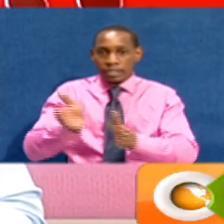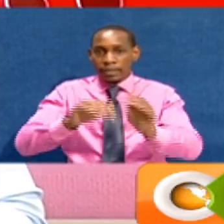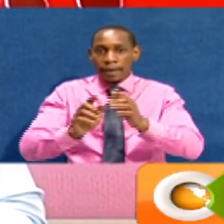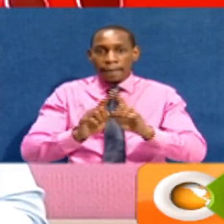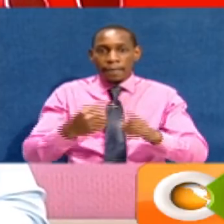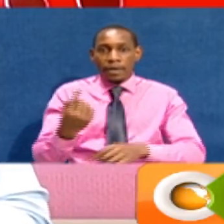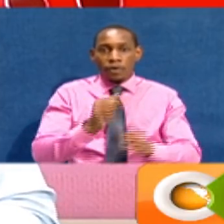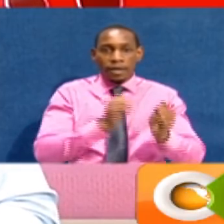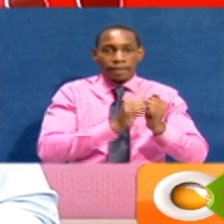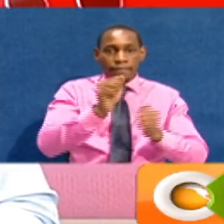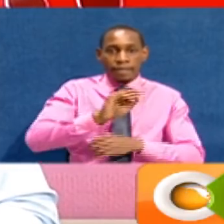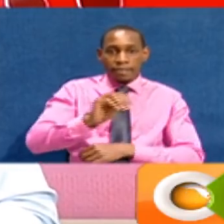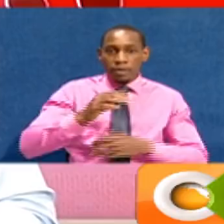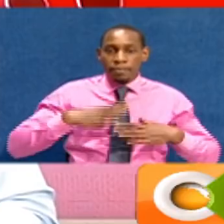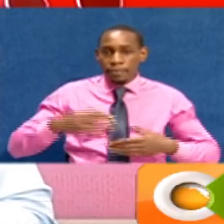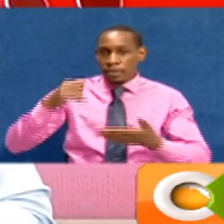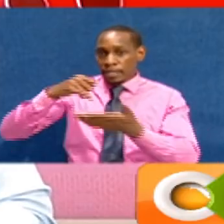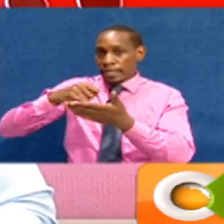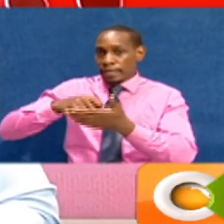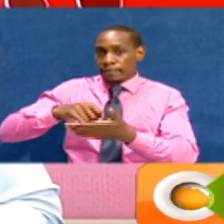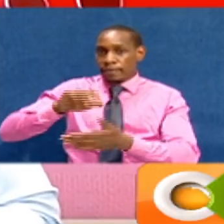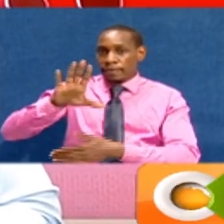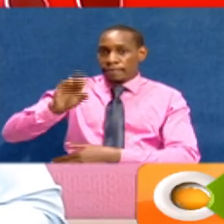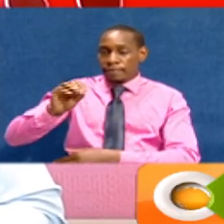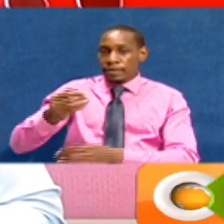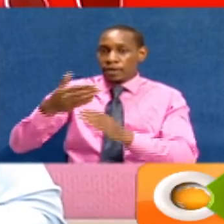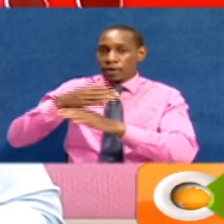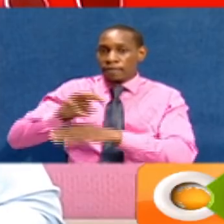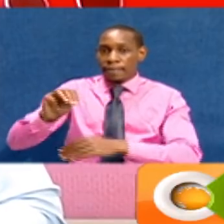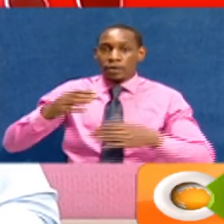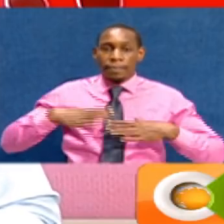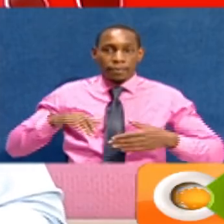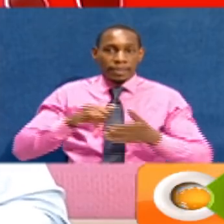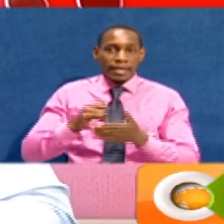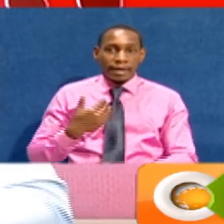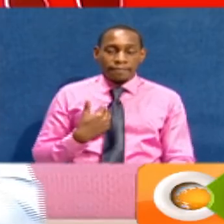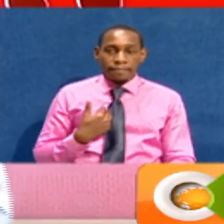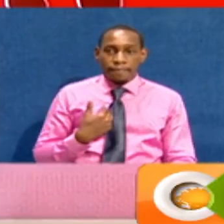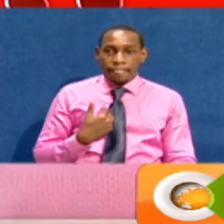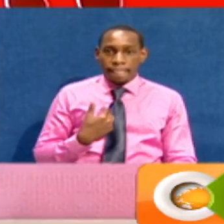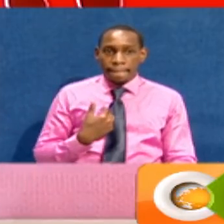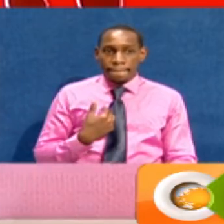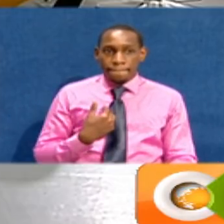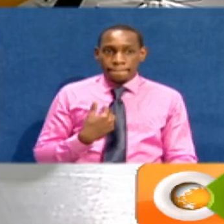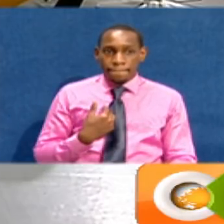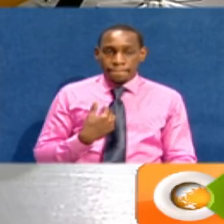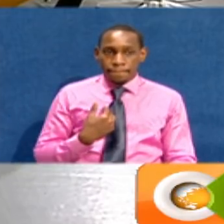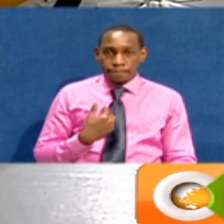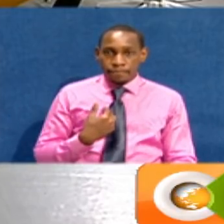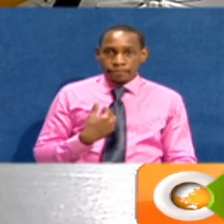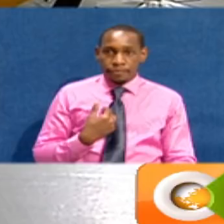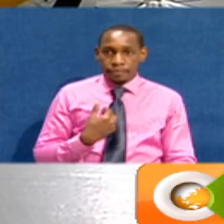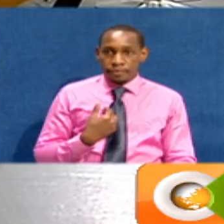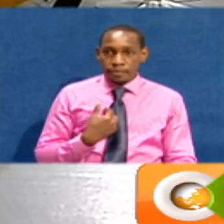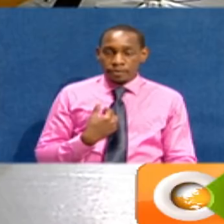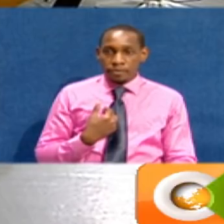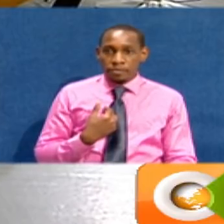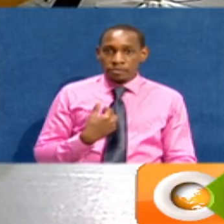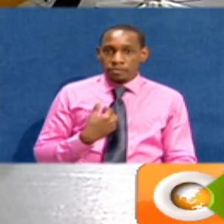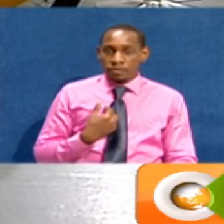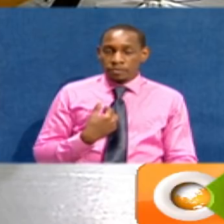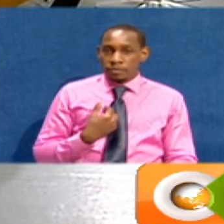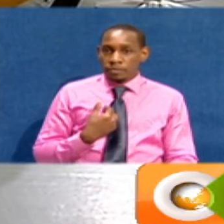only 15 million people out of 50 plus million people that we have. I know we keep talking of... And it's not at once. And it's